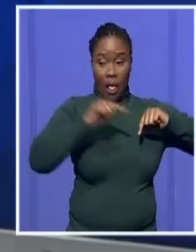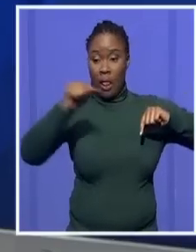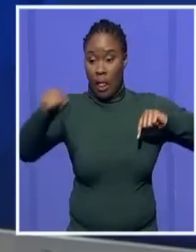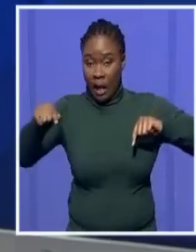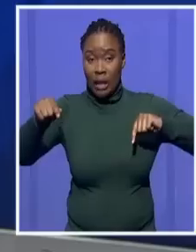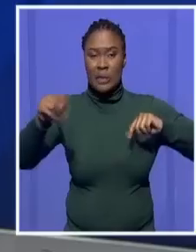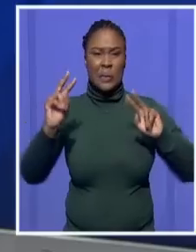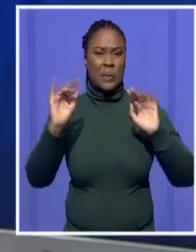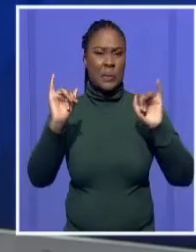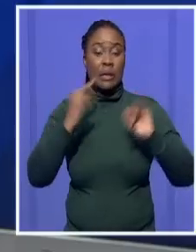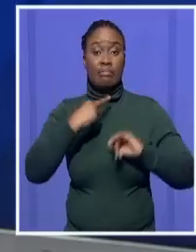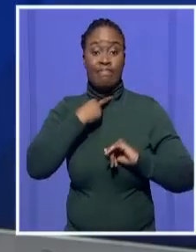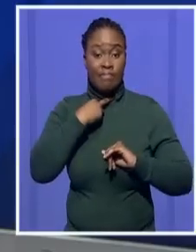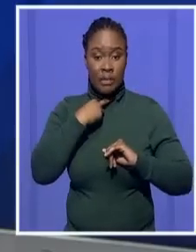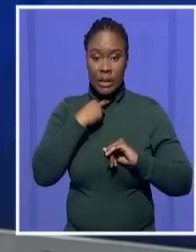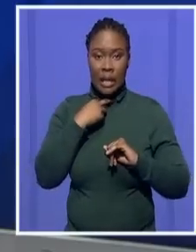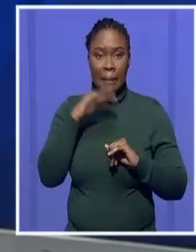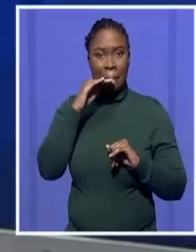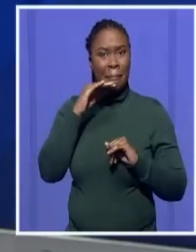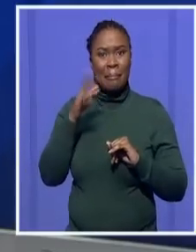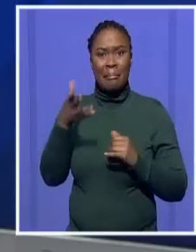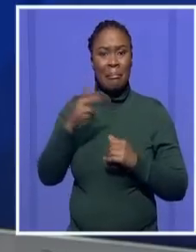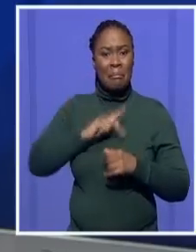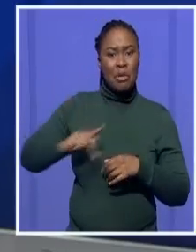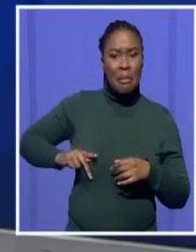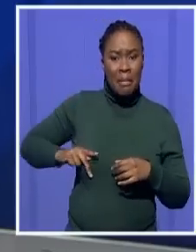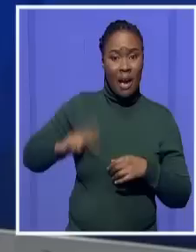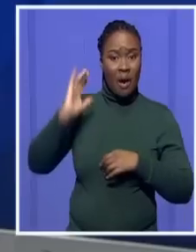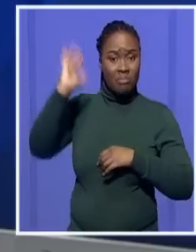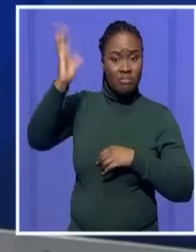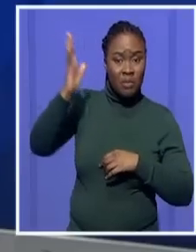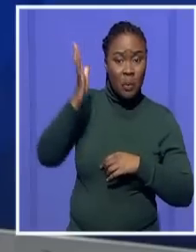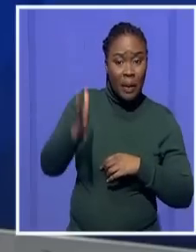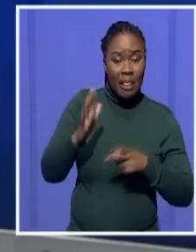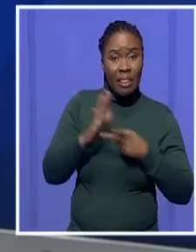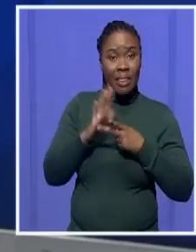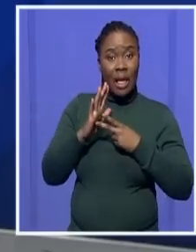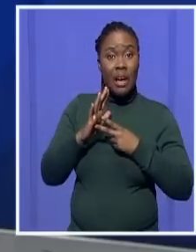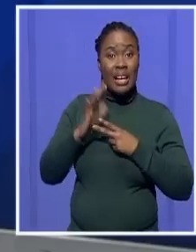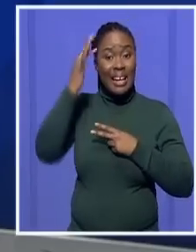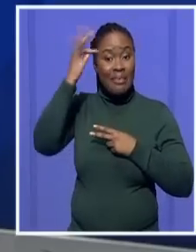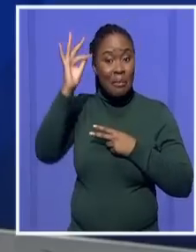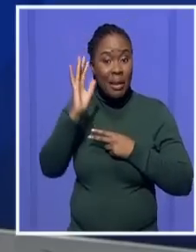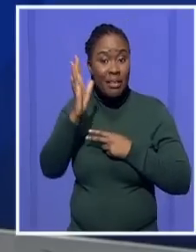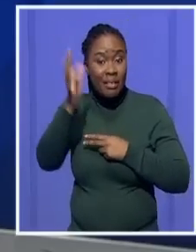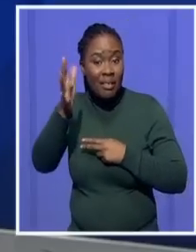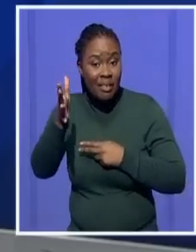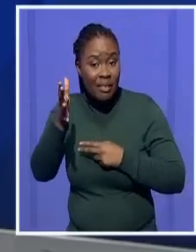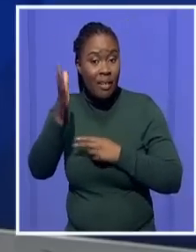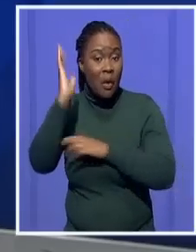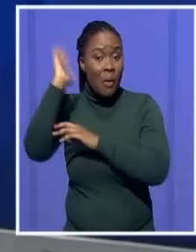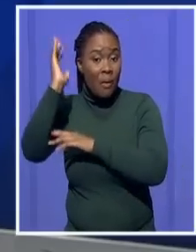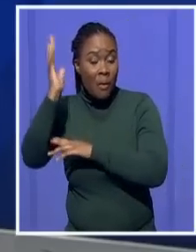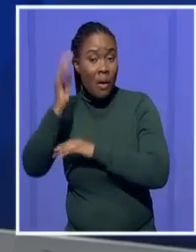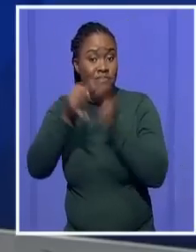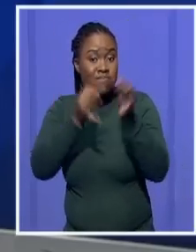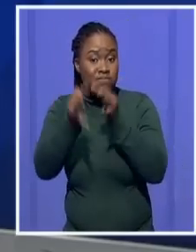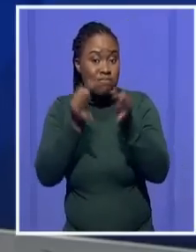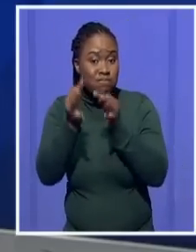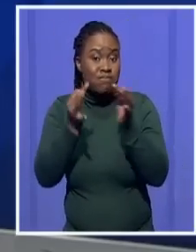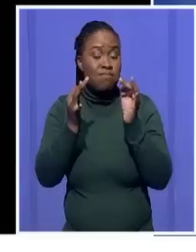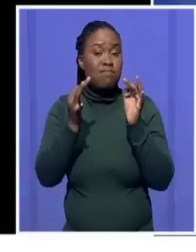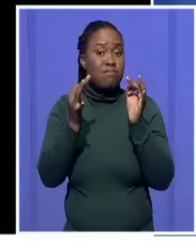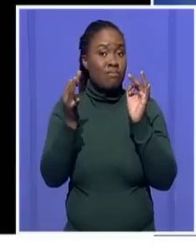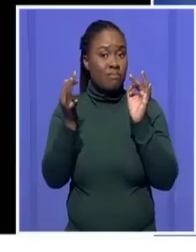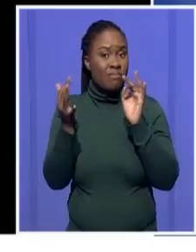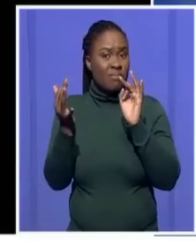expecting an update anytime soon from the provincial government about the extent to what we're seeing at the moment? I can't confirm for you